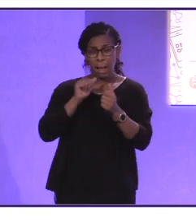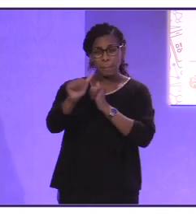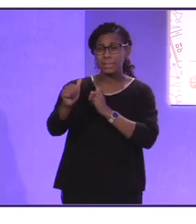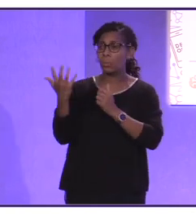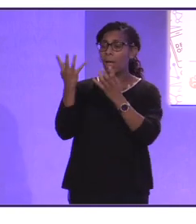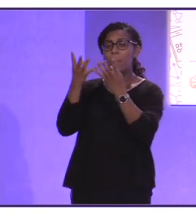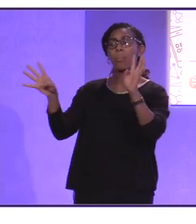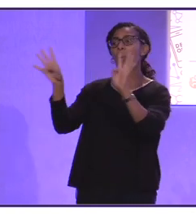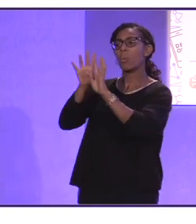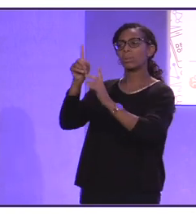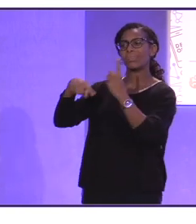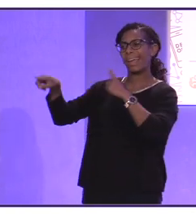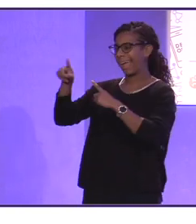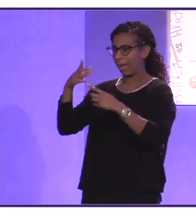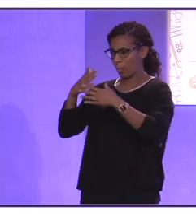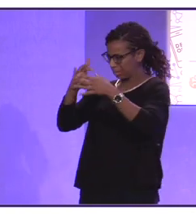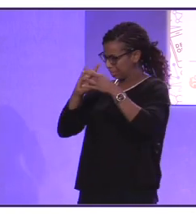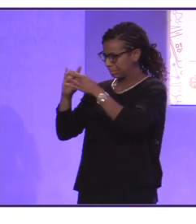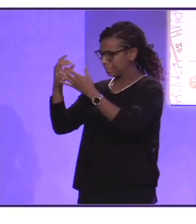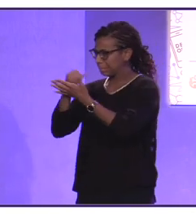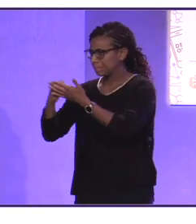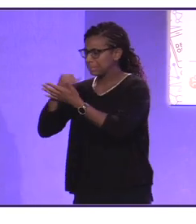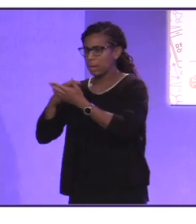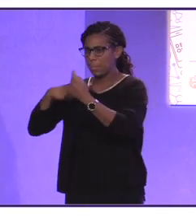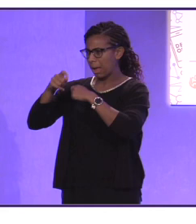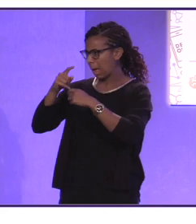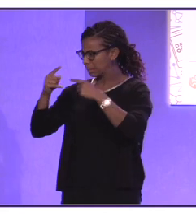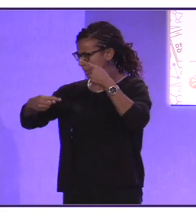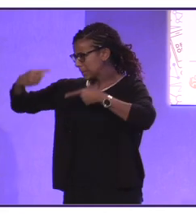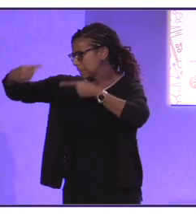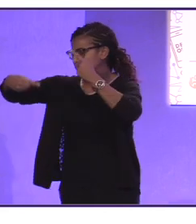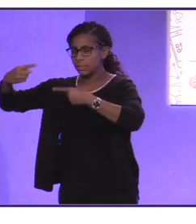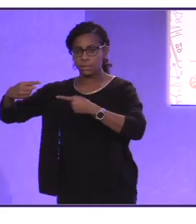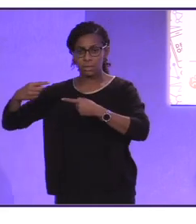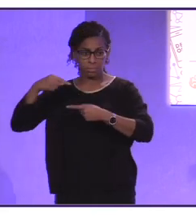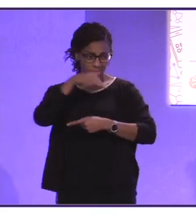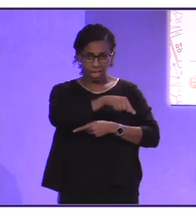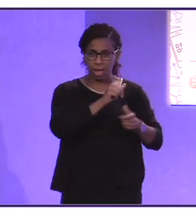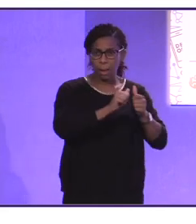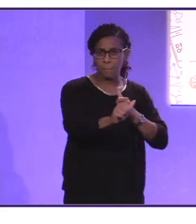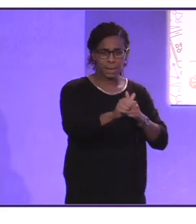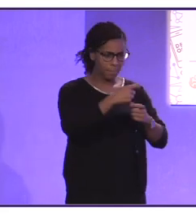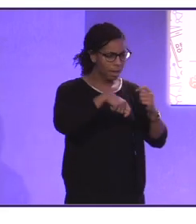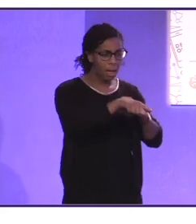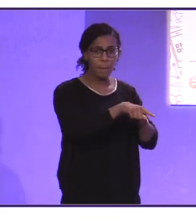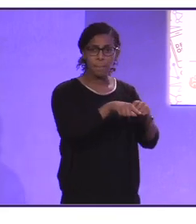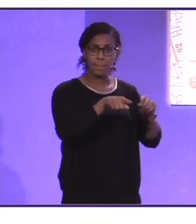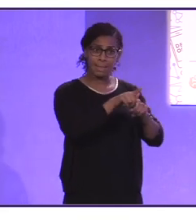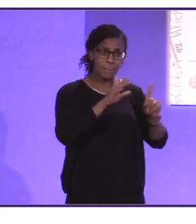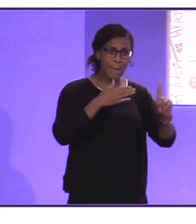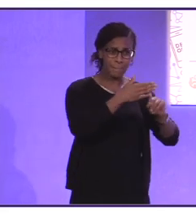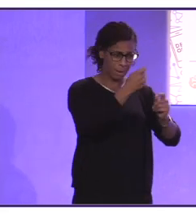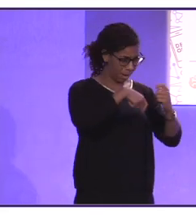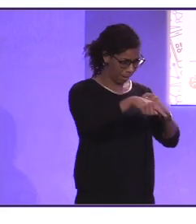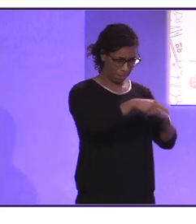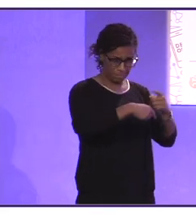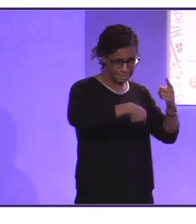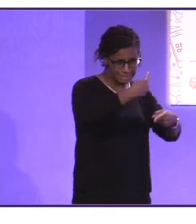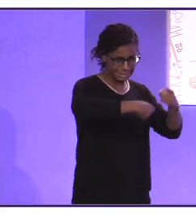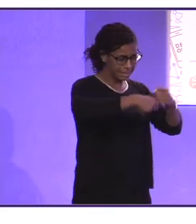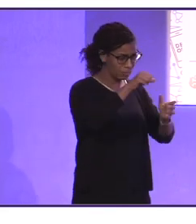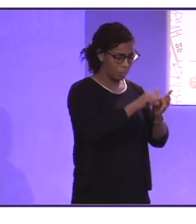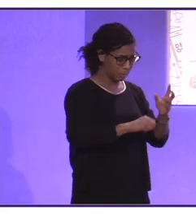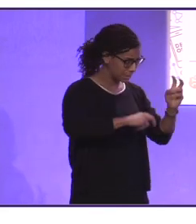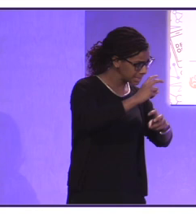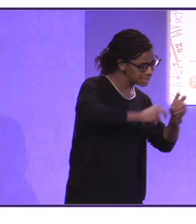happens? Different factions of the organization ending up fighting over the same agenda, just trying to do a good job. And all that happens is you end up with these